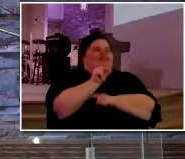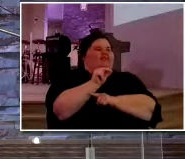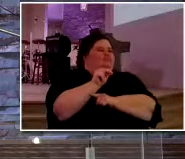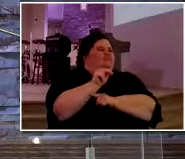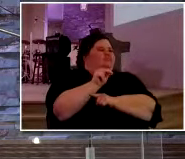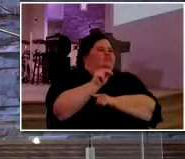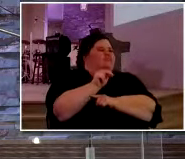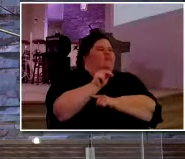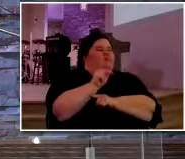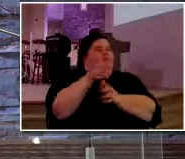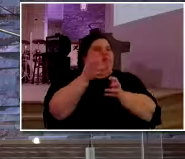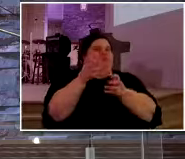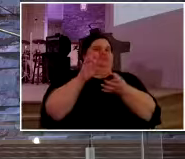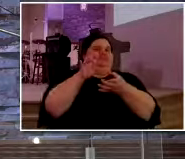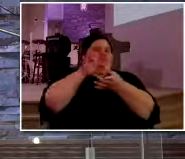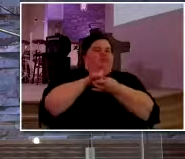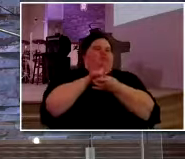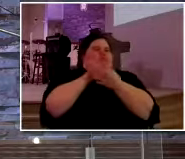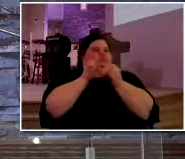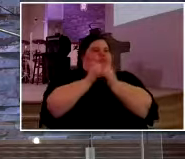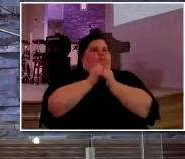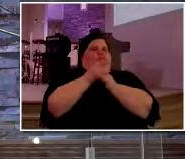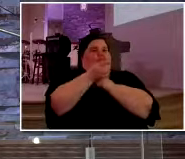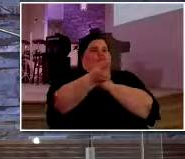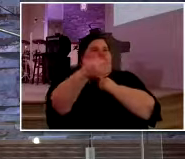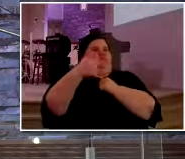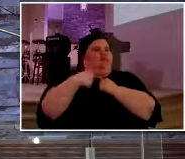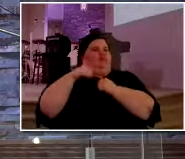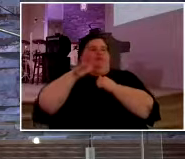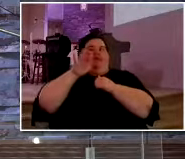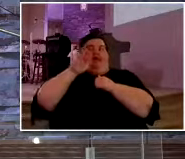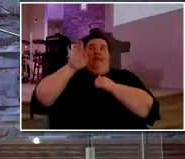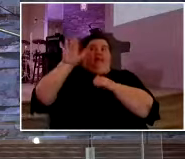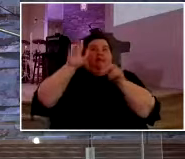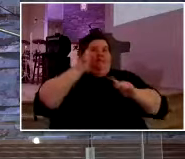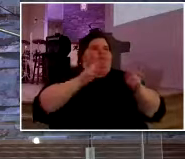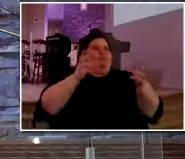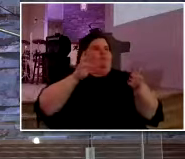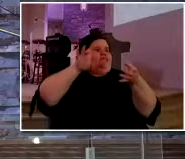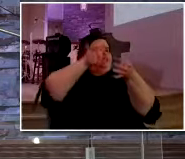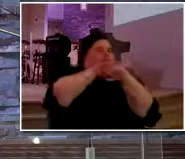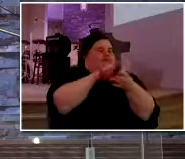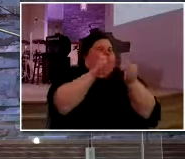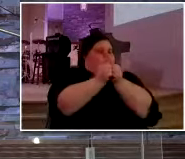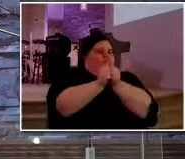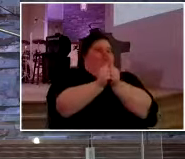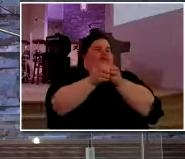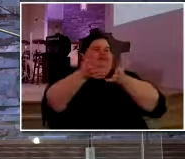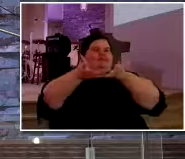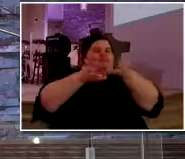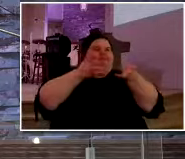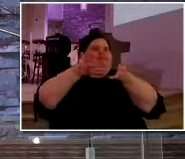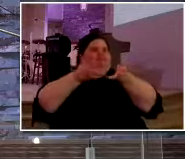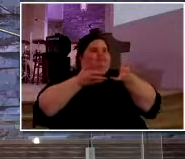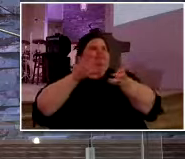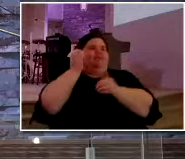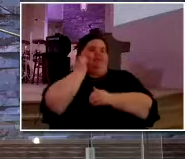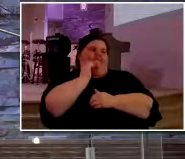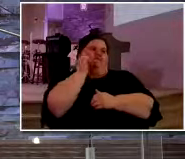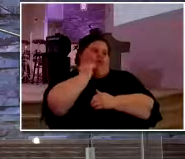That's his desire, is to have a relationship with his people, to walk and talk and commune with them on a